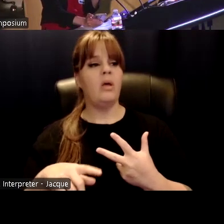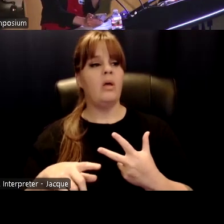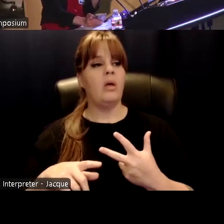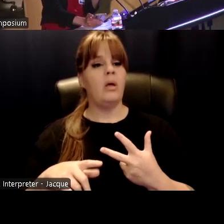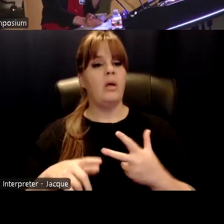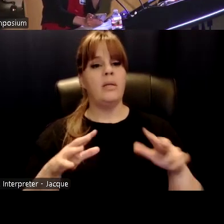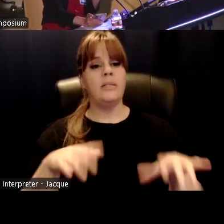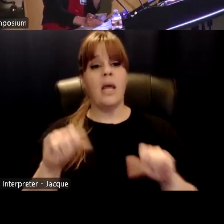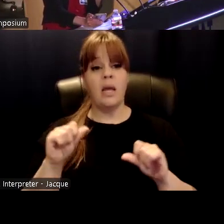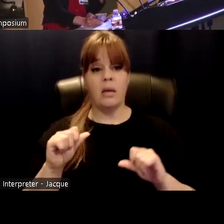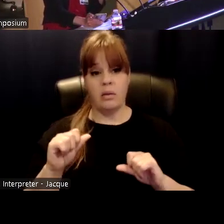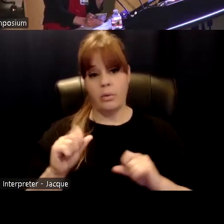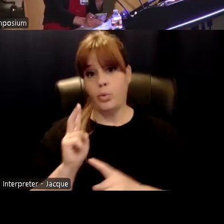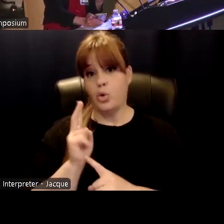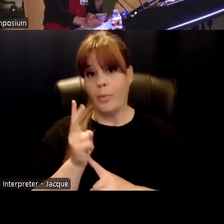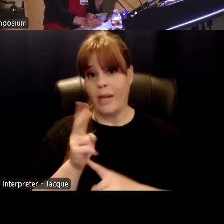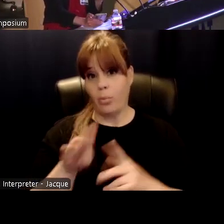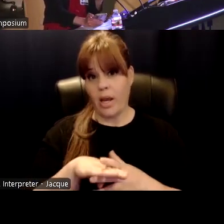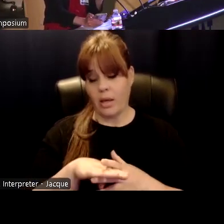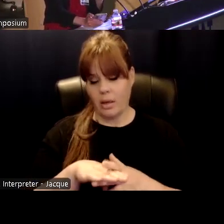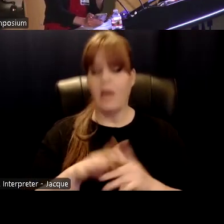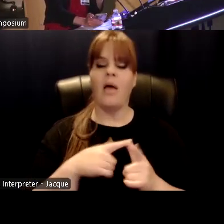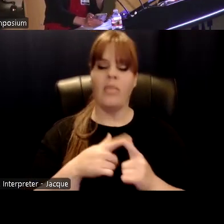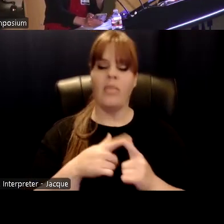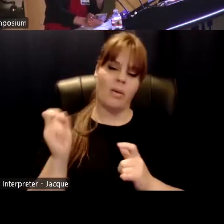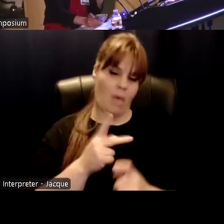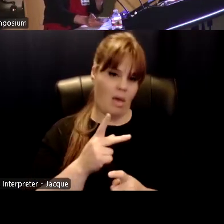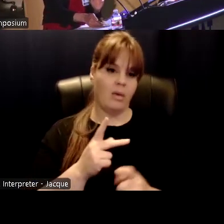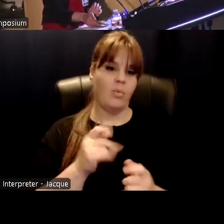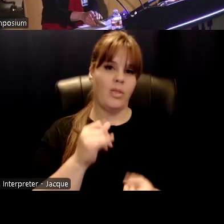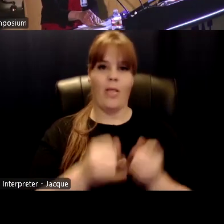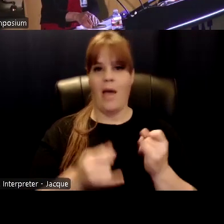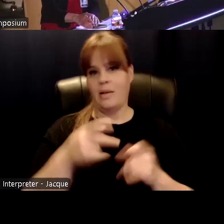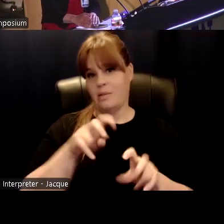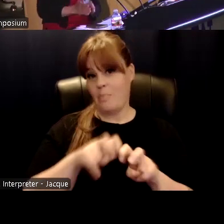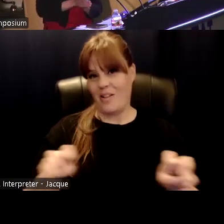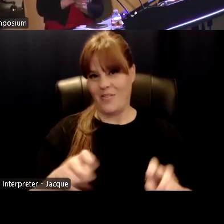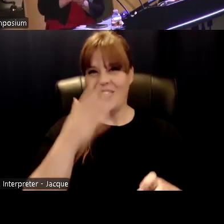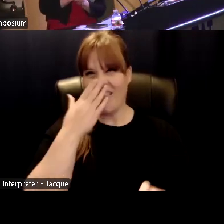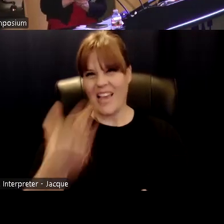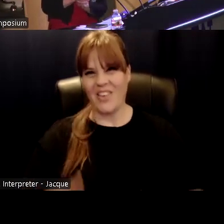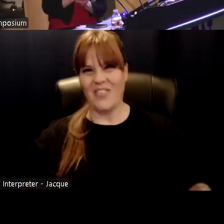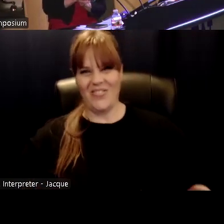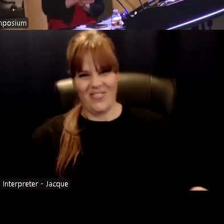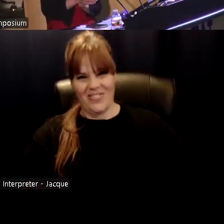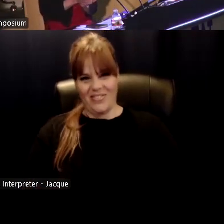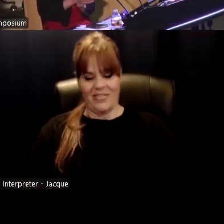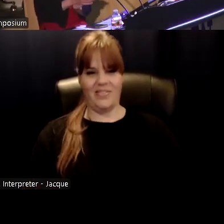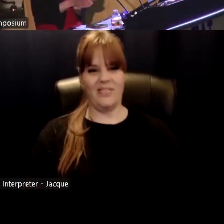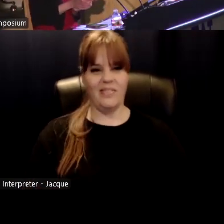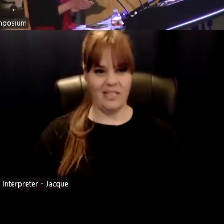a 2-minute break, and then we'll come back with our last panel. Thank you.